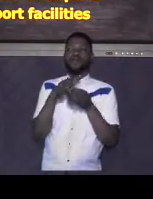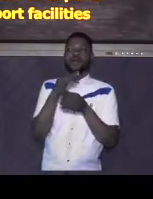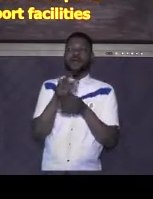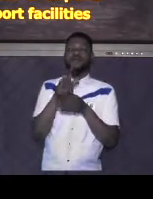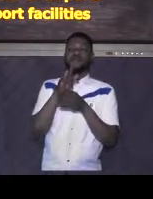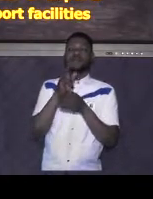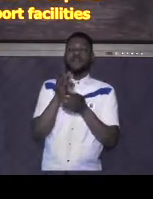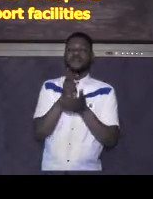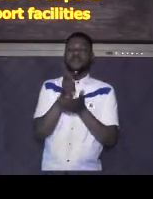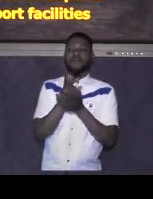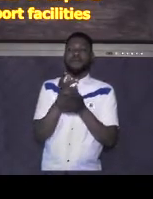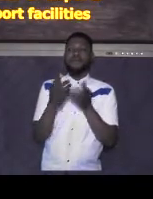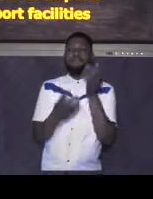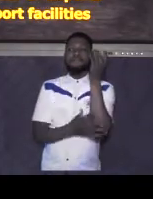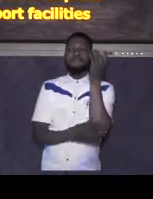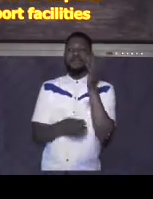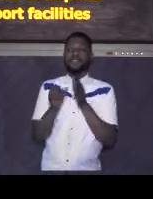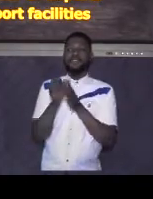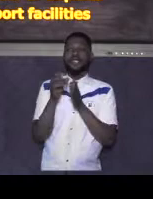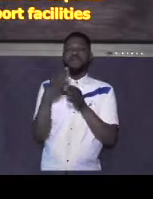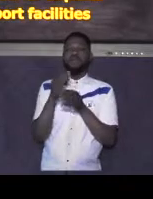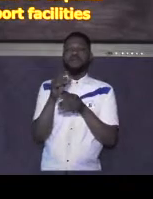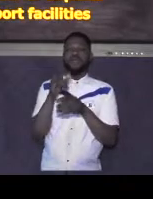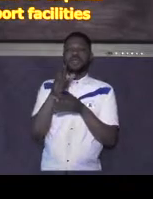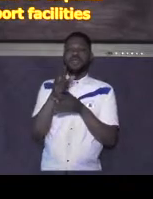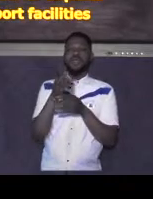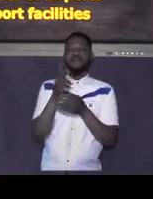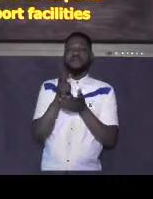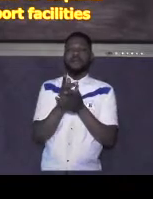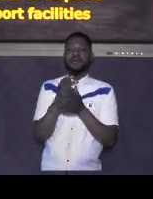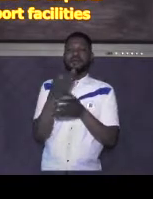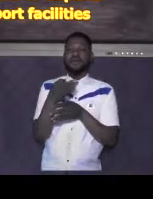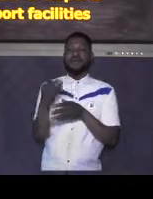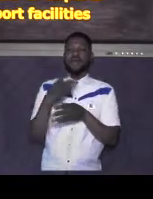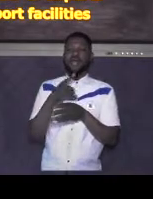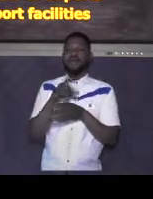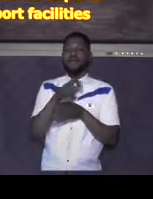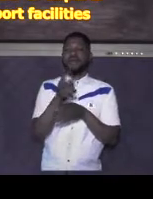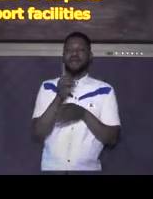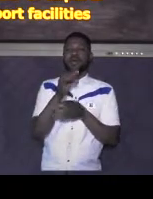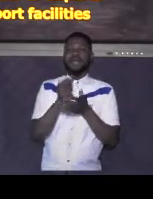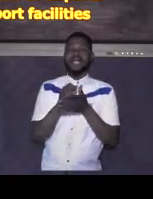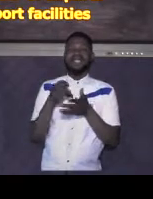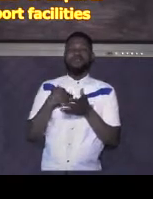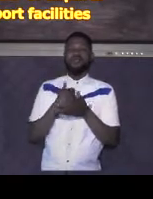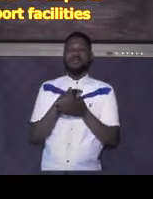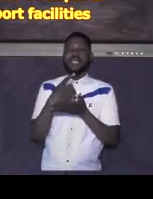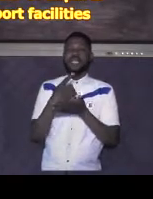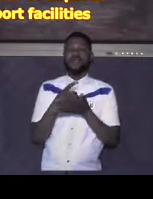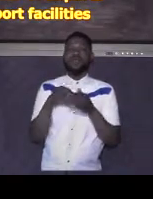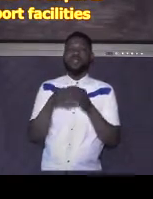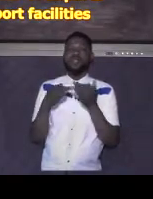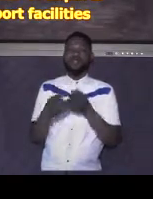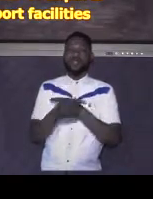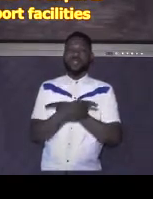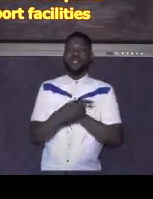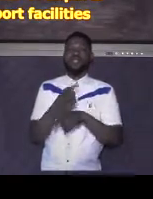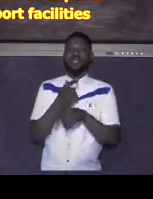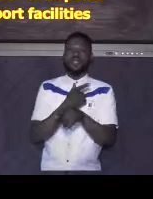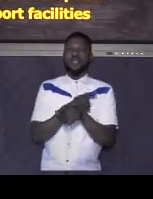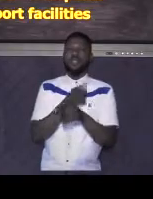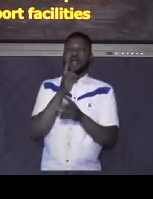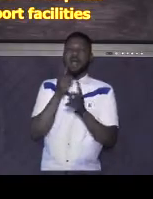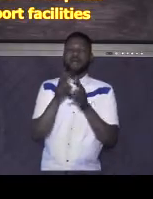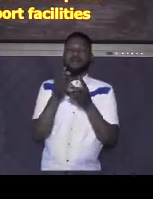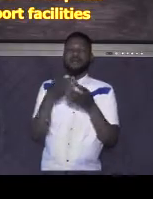inadequate number of airports, poor state of airport facilities, and other ones that we discussed in today's